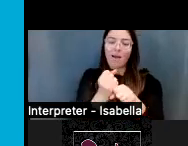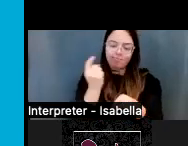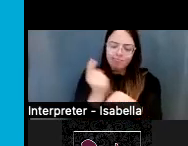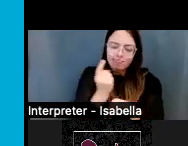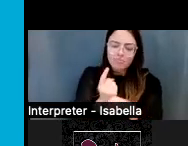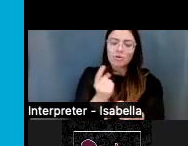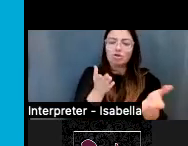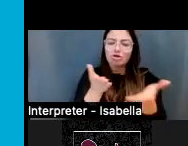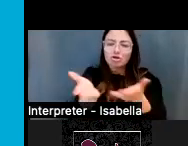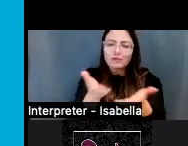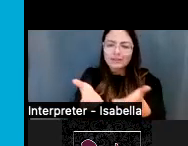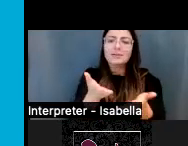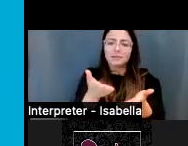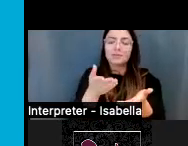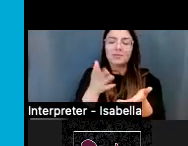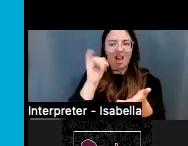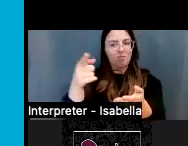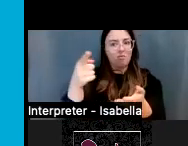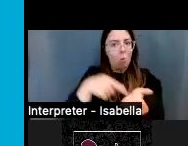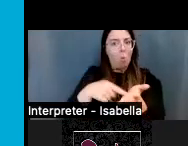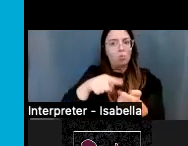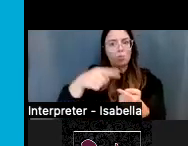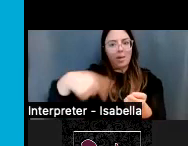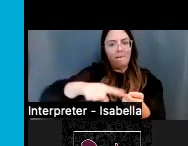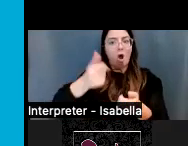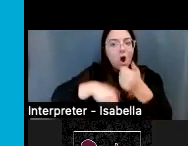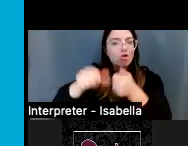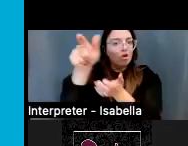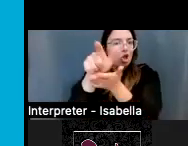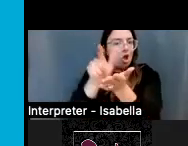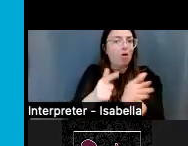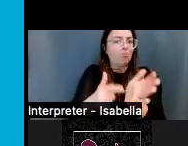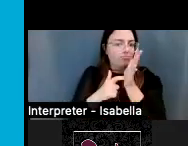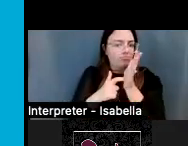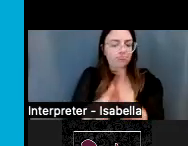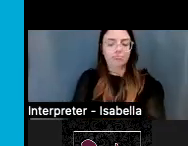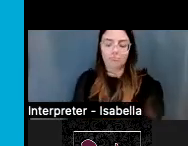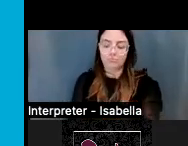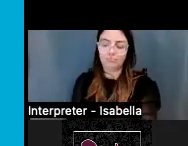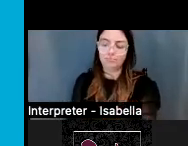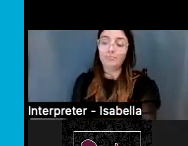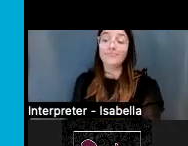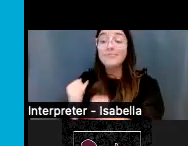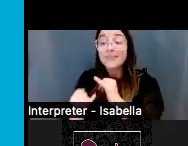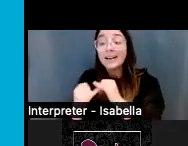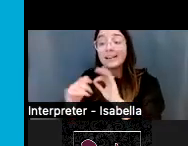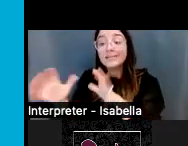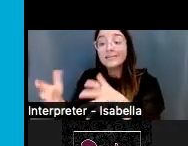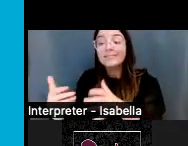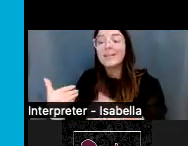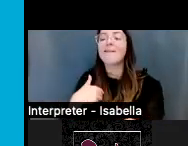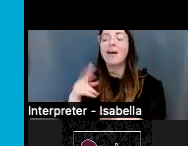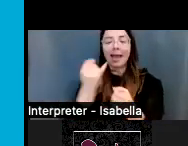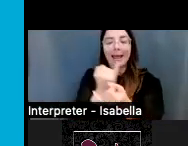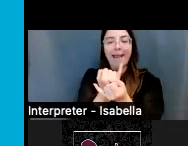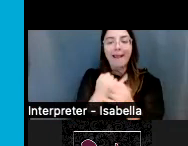that they're entitled to under the law. And last but not least, we have the independent monitoring unit. And